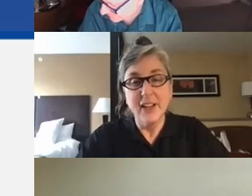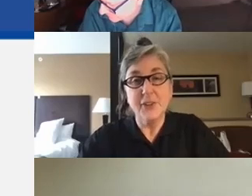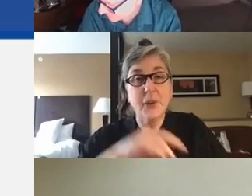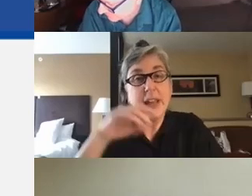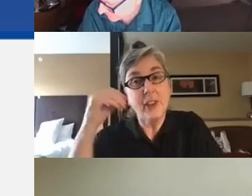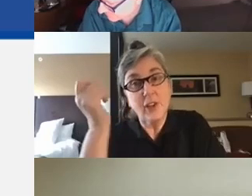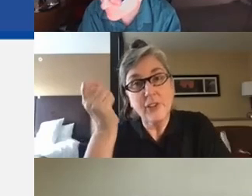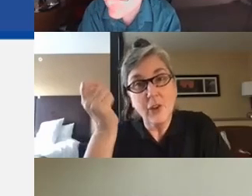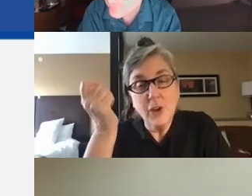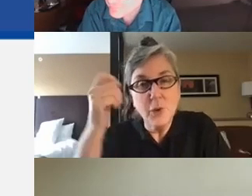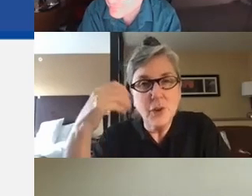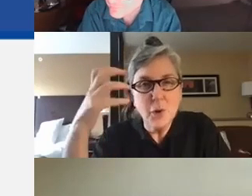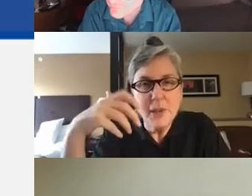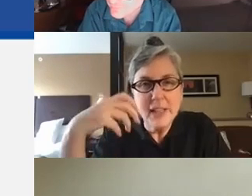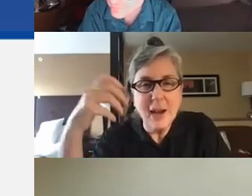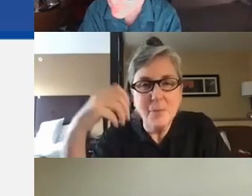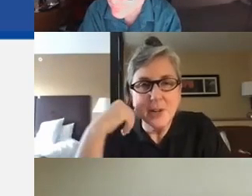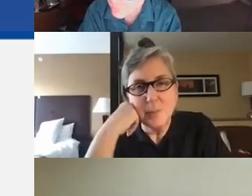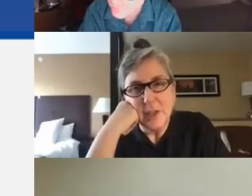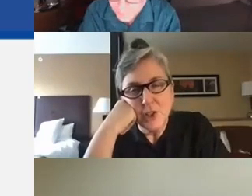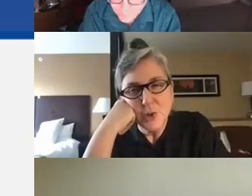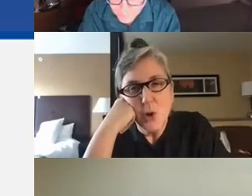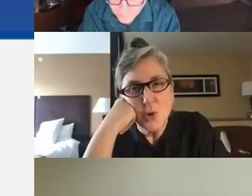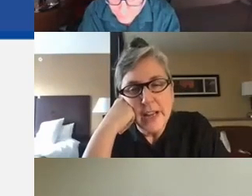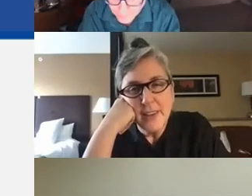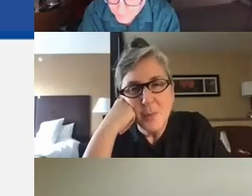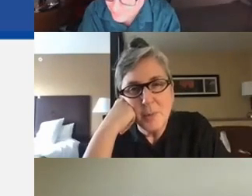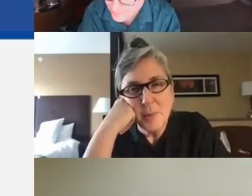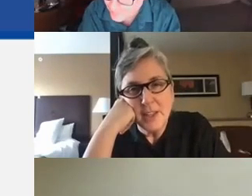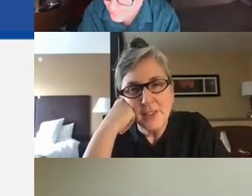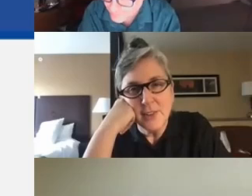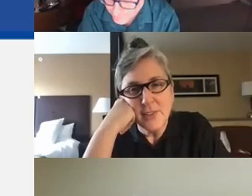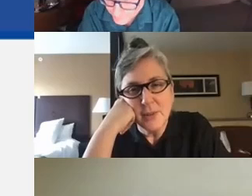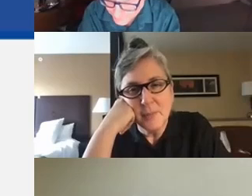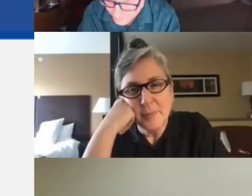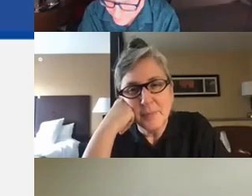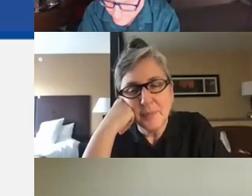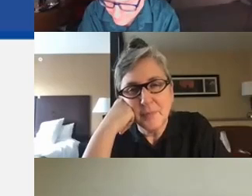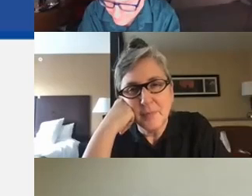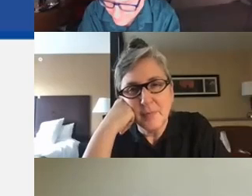Brilliant. So again, then who would the collaborators be? Could you co-create them with people that you serve?